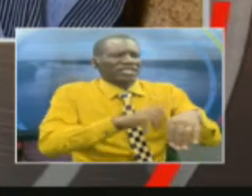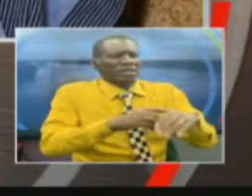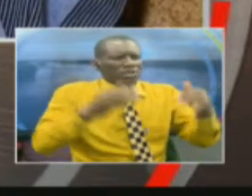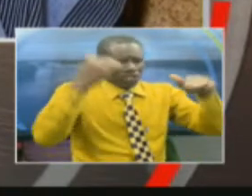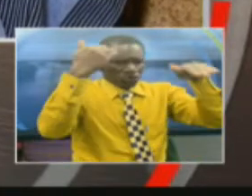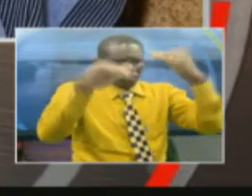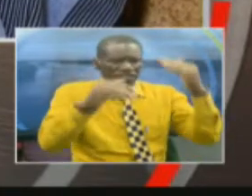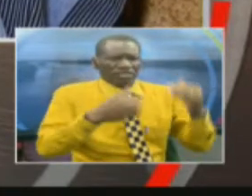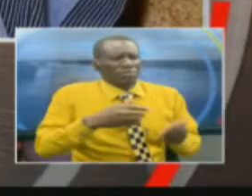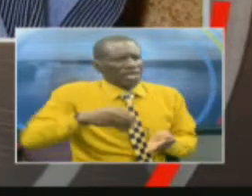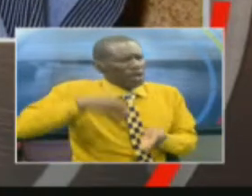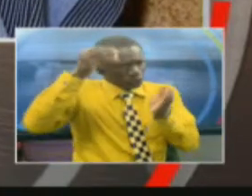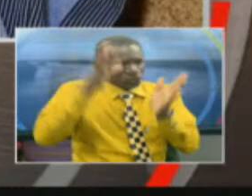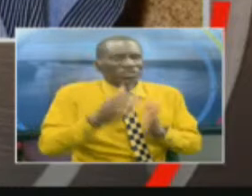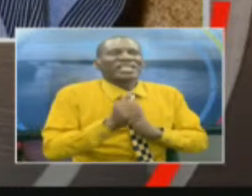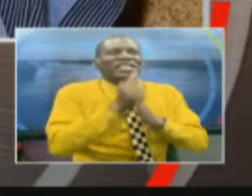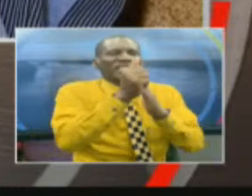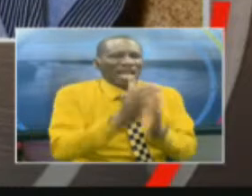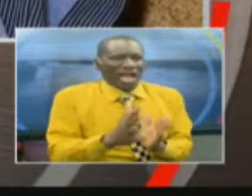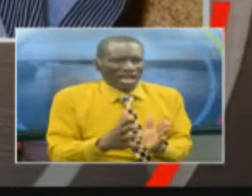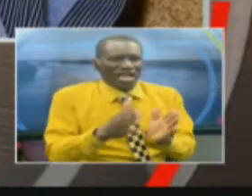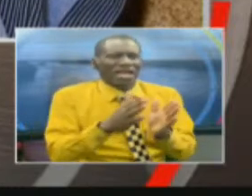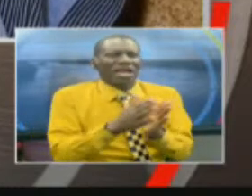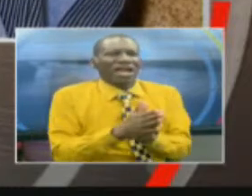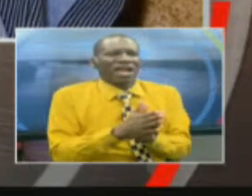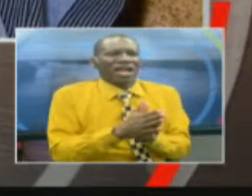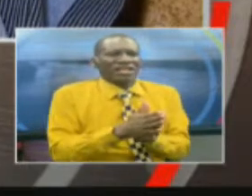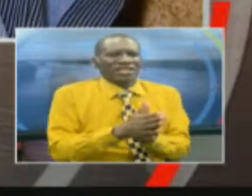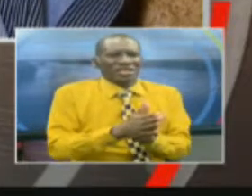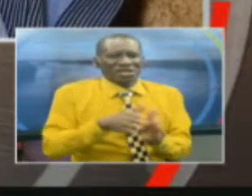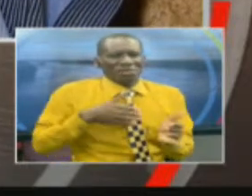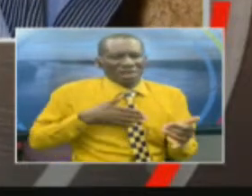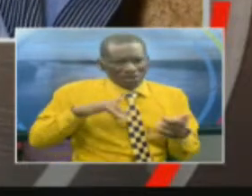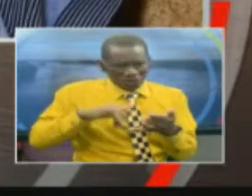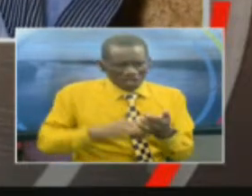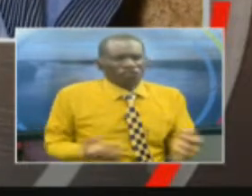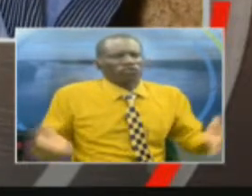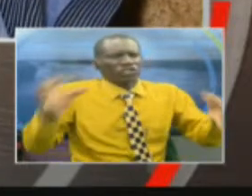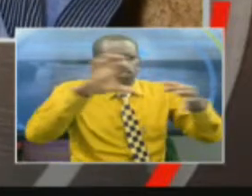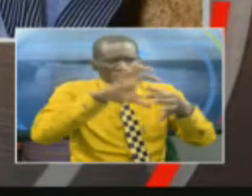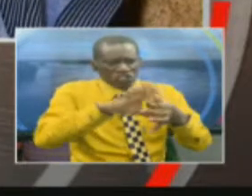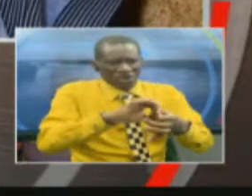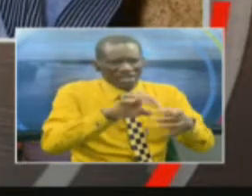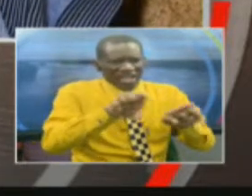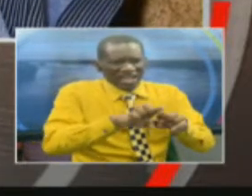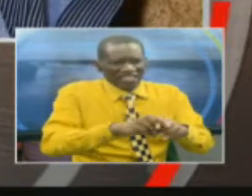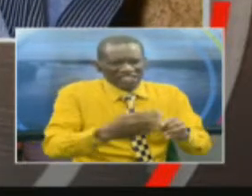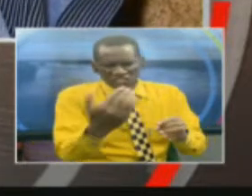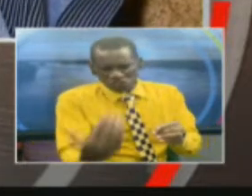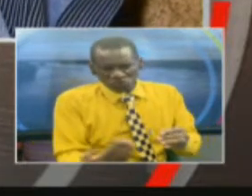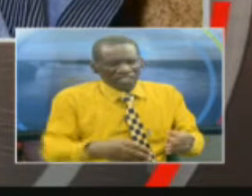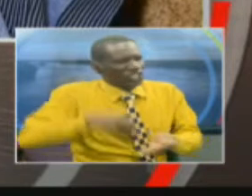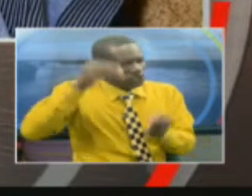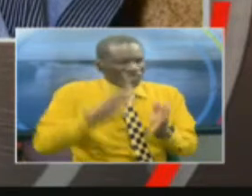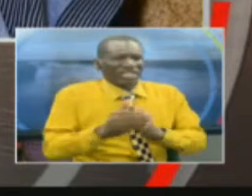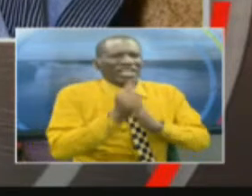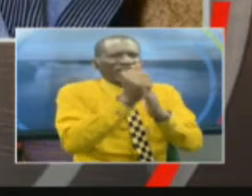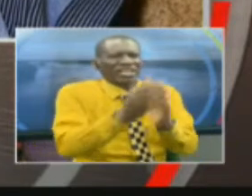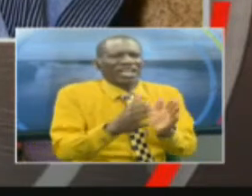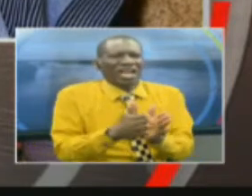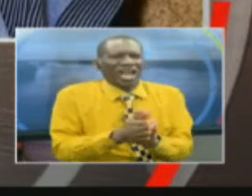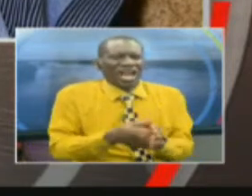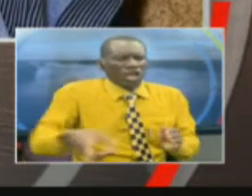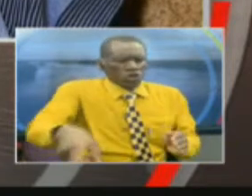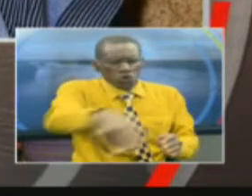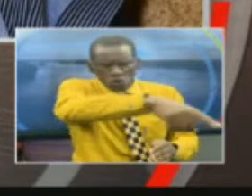I was a student leader, and she joined as a junior student leader, and we used